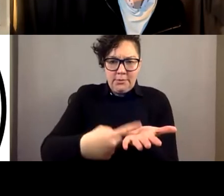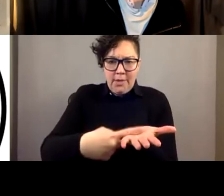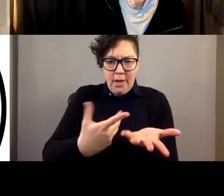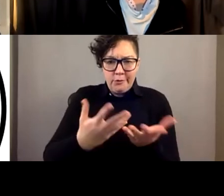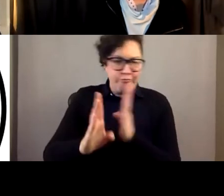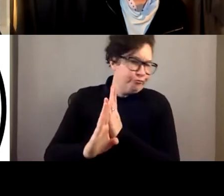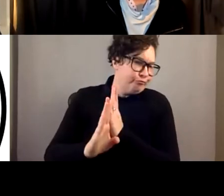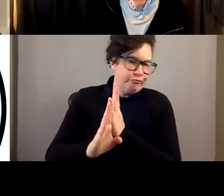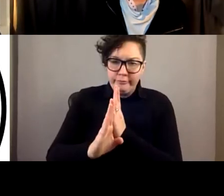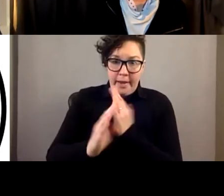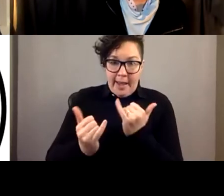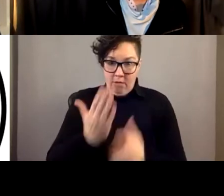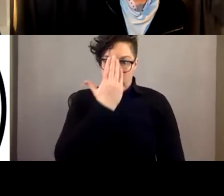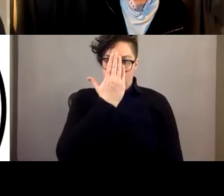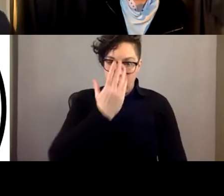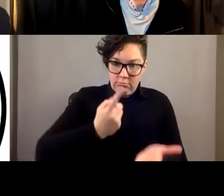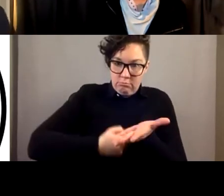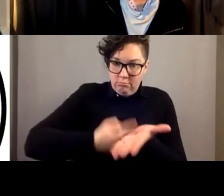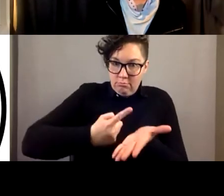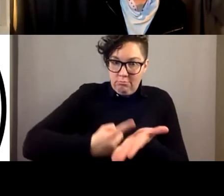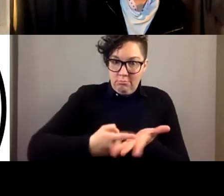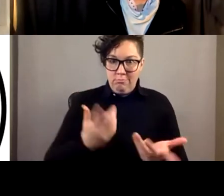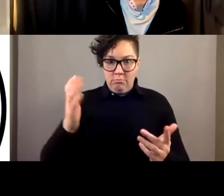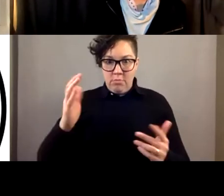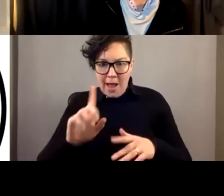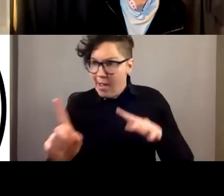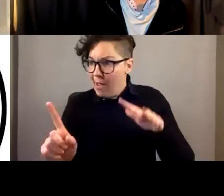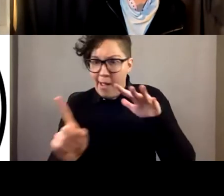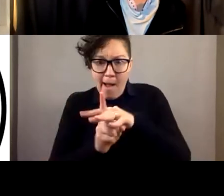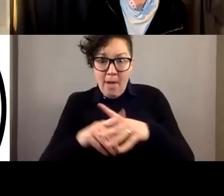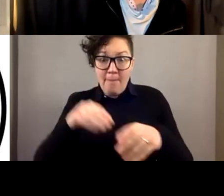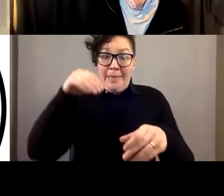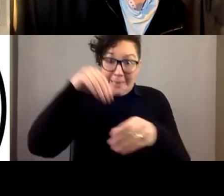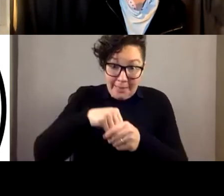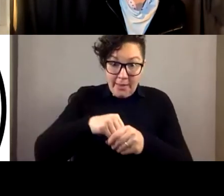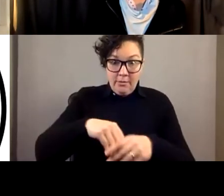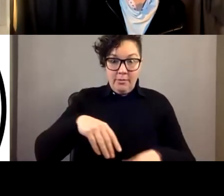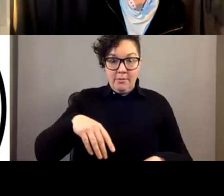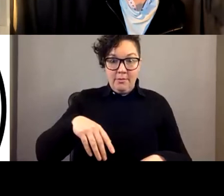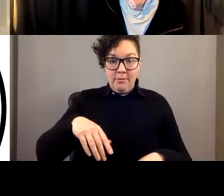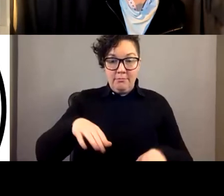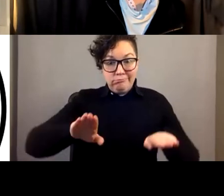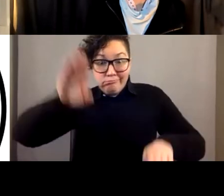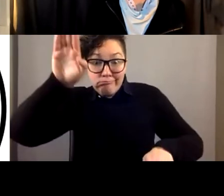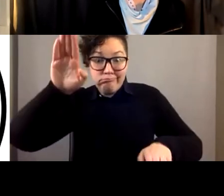do we talk about it, we see it mentioned in, you know, inaugural addresses. We see it mentioned in